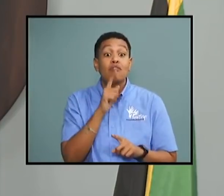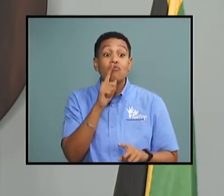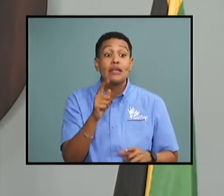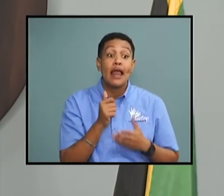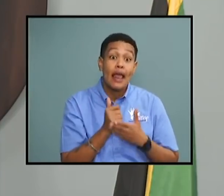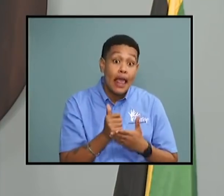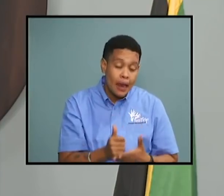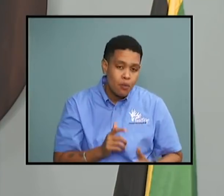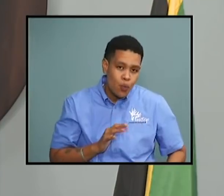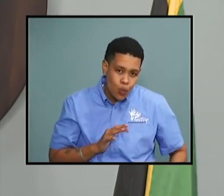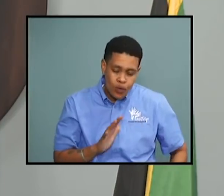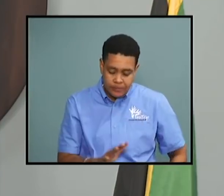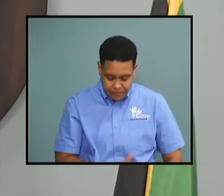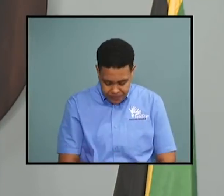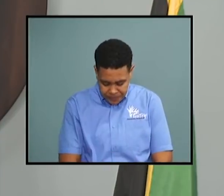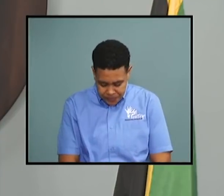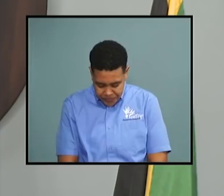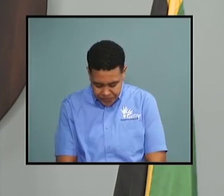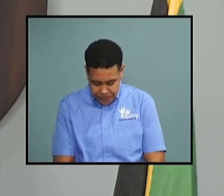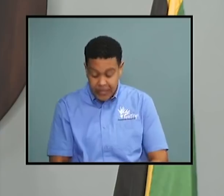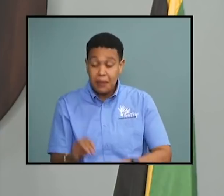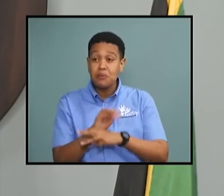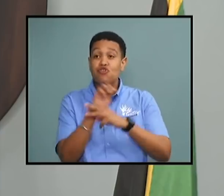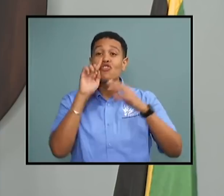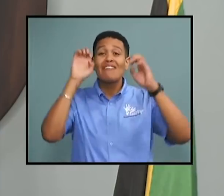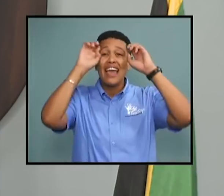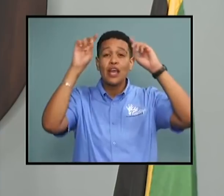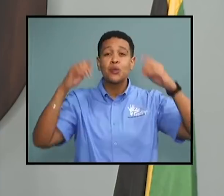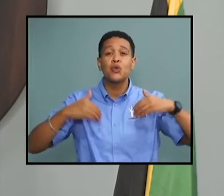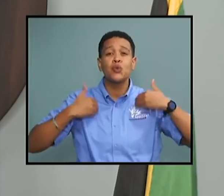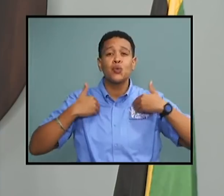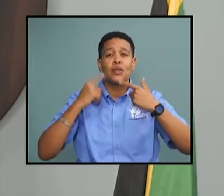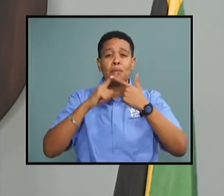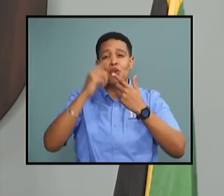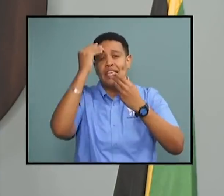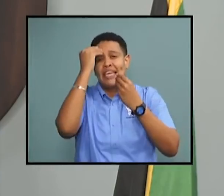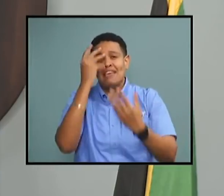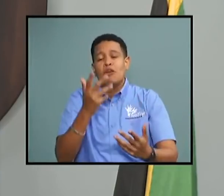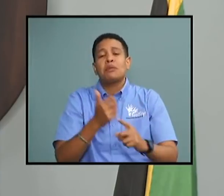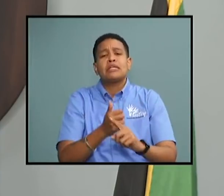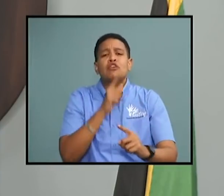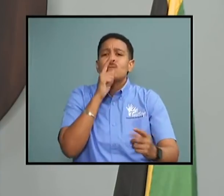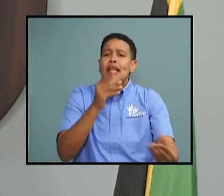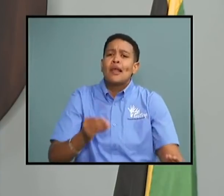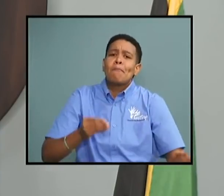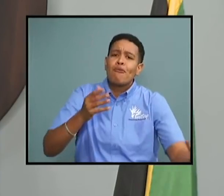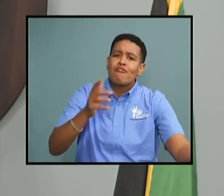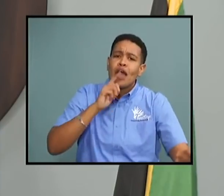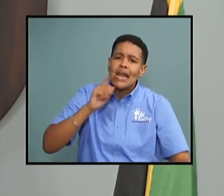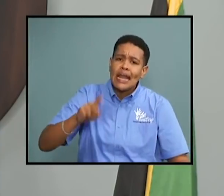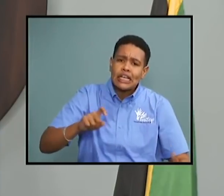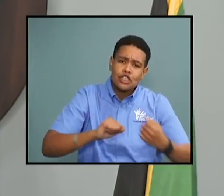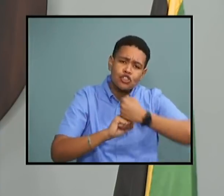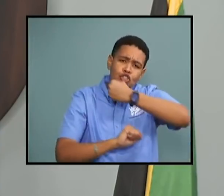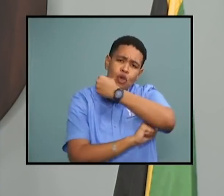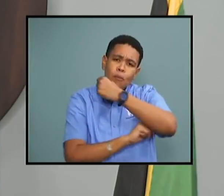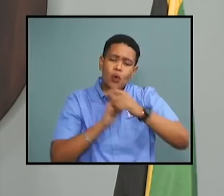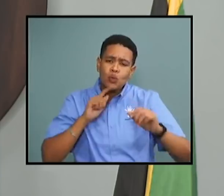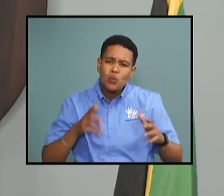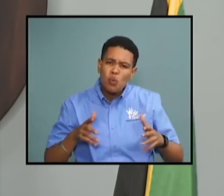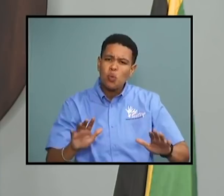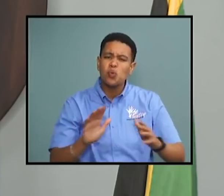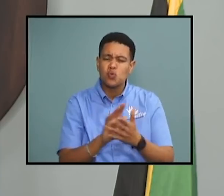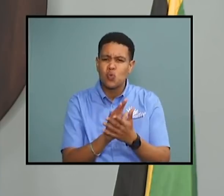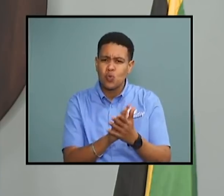helpful. The Ministry of Education, Youth and Information provided the necessary support to enable